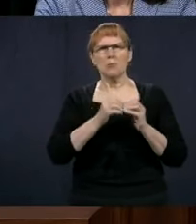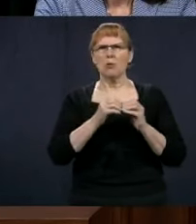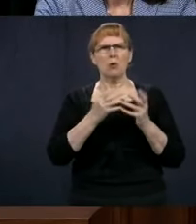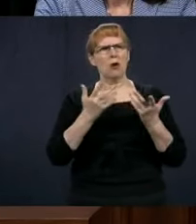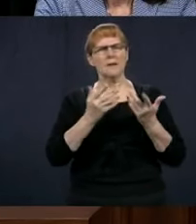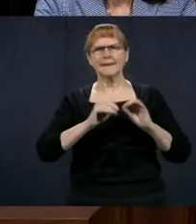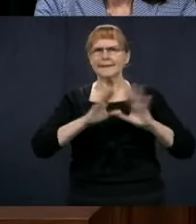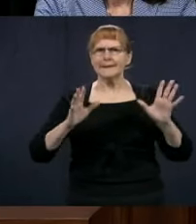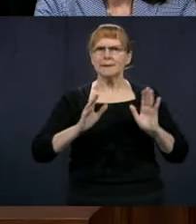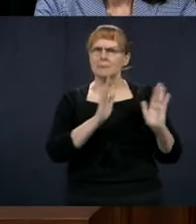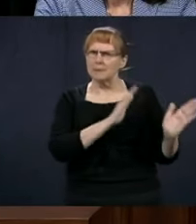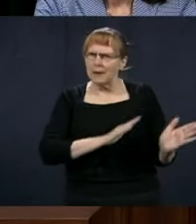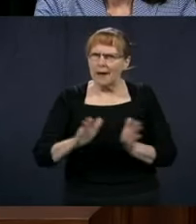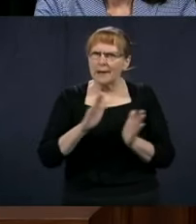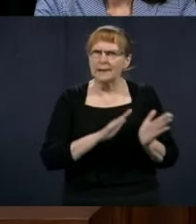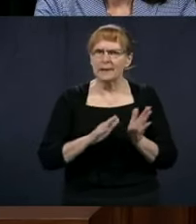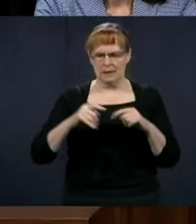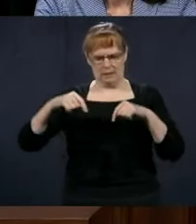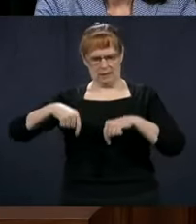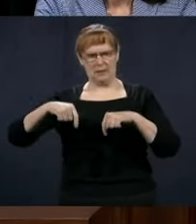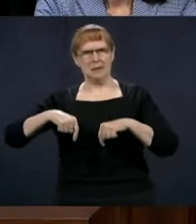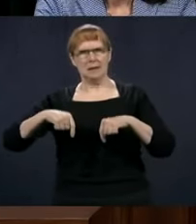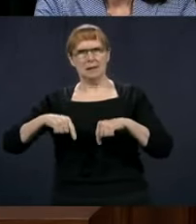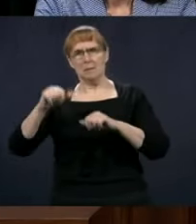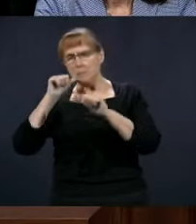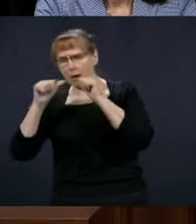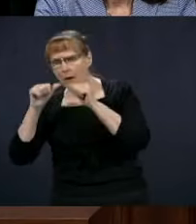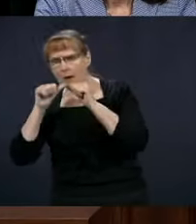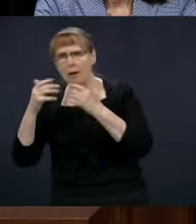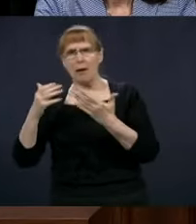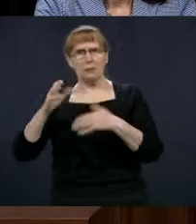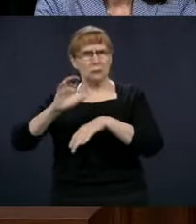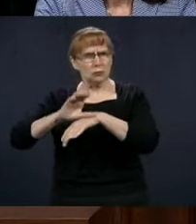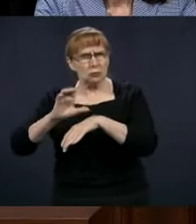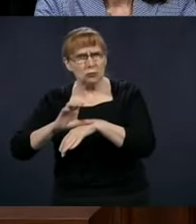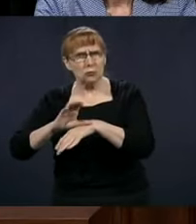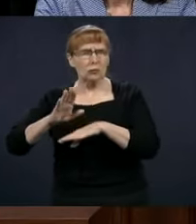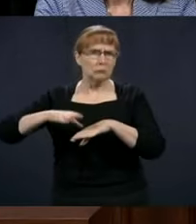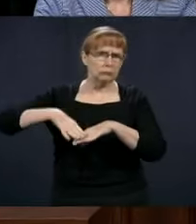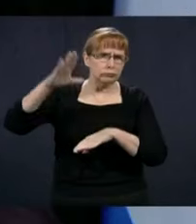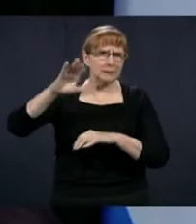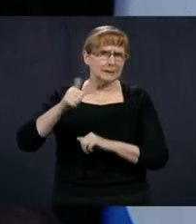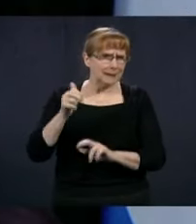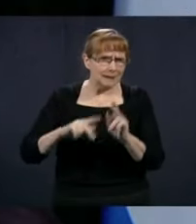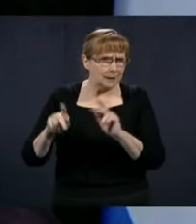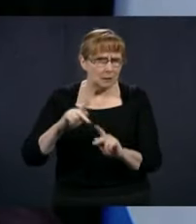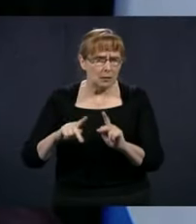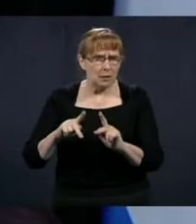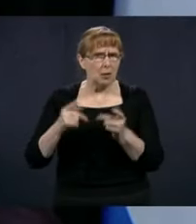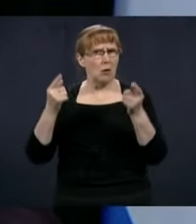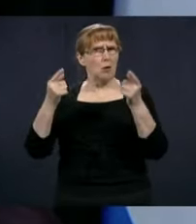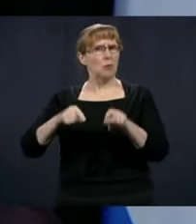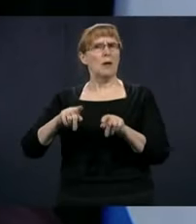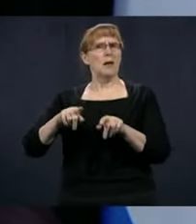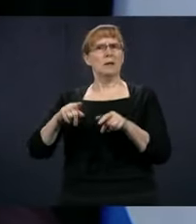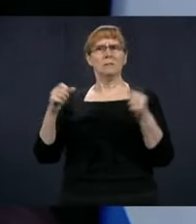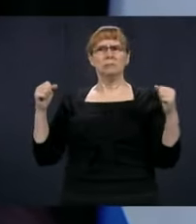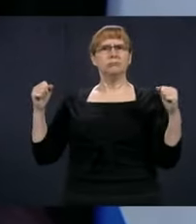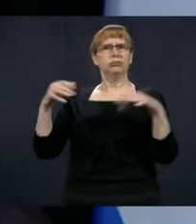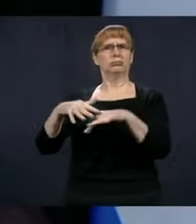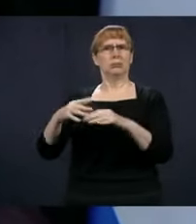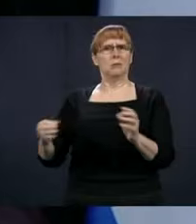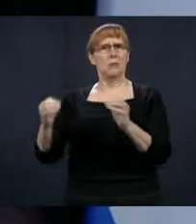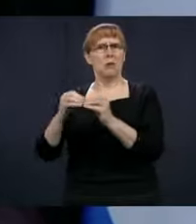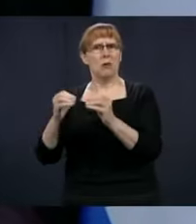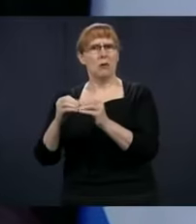I understand, the people who are left, seems to be left away, wants to know exactly. We are finishing, I